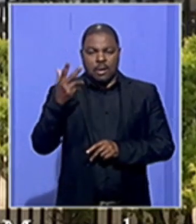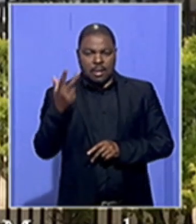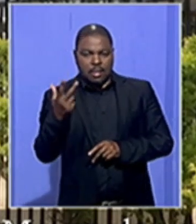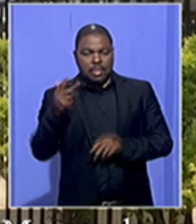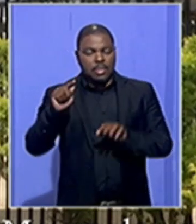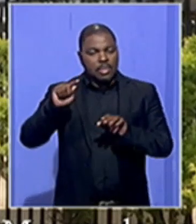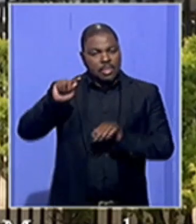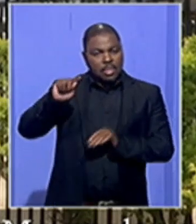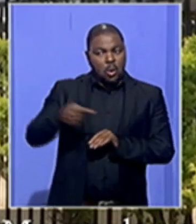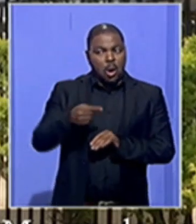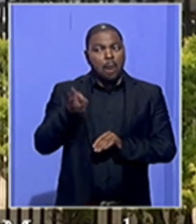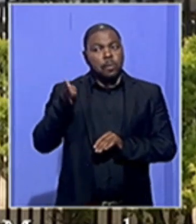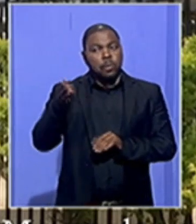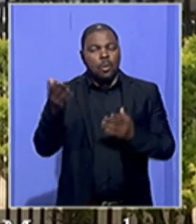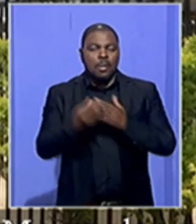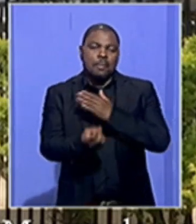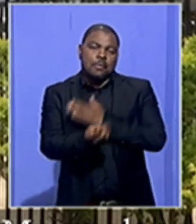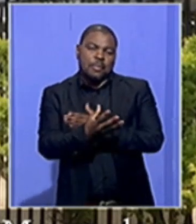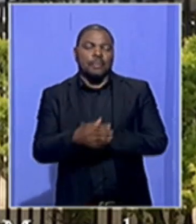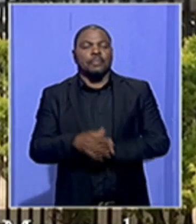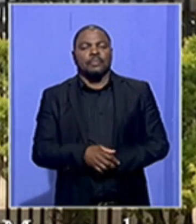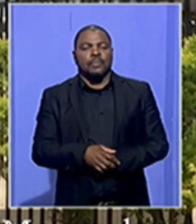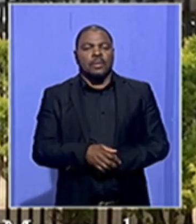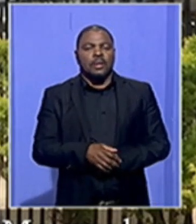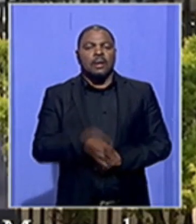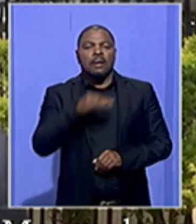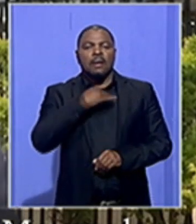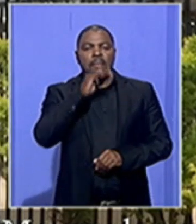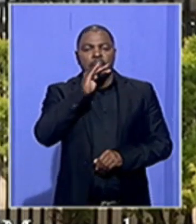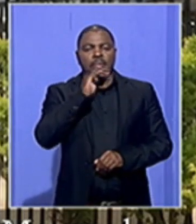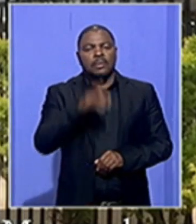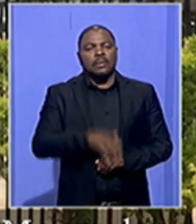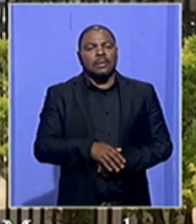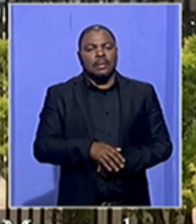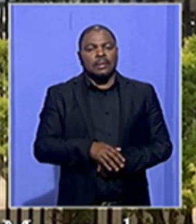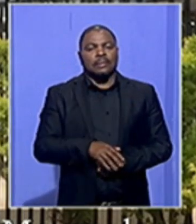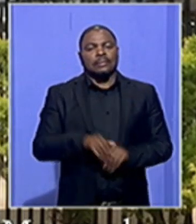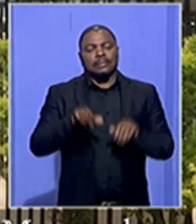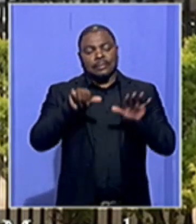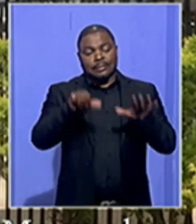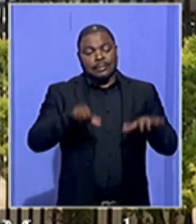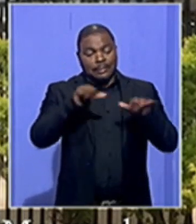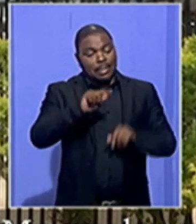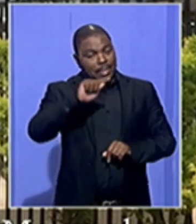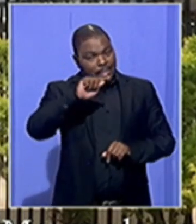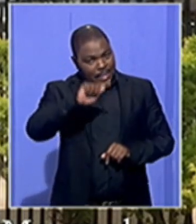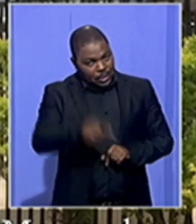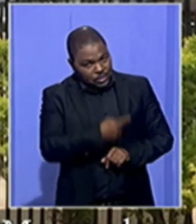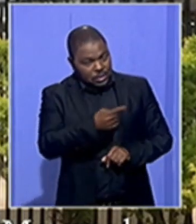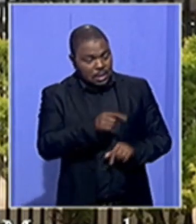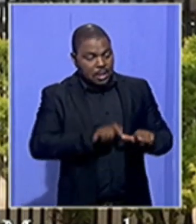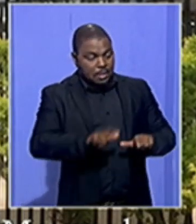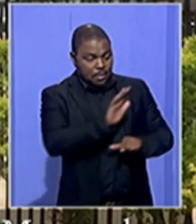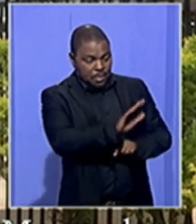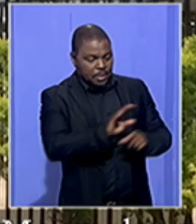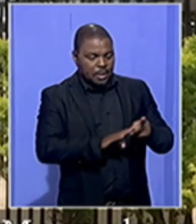48,000 in Mpumalanga. When I said 16, I'm saying 16,000 in Limpopo